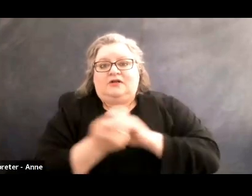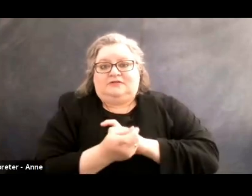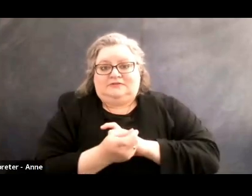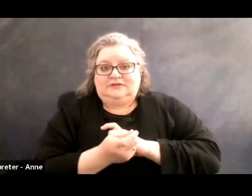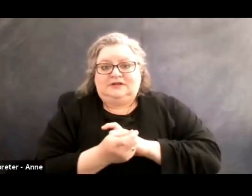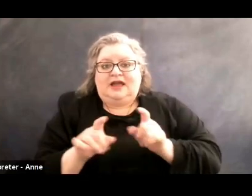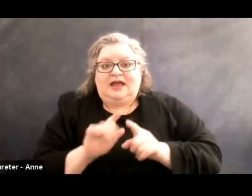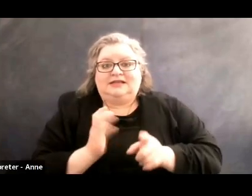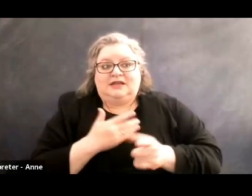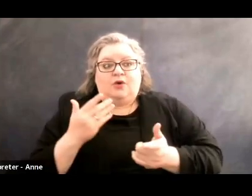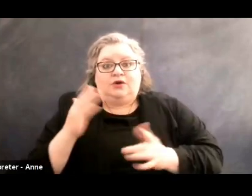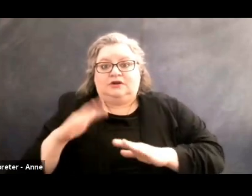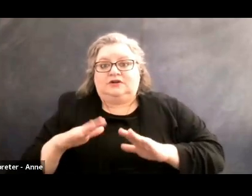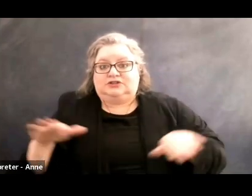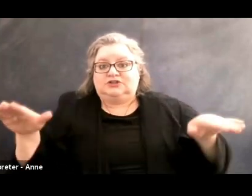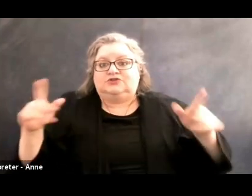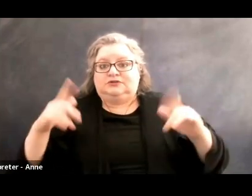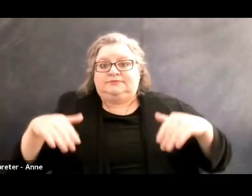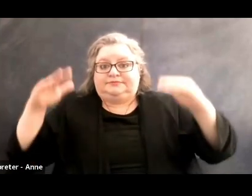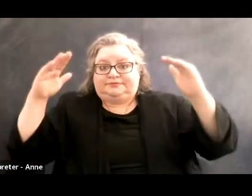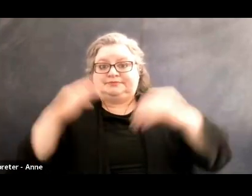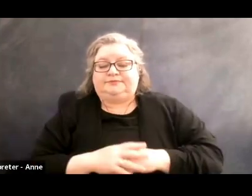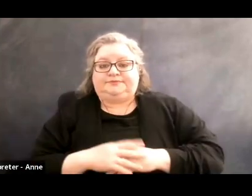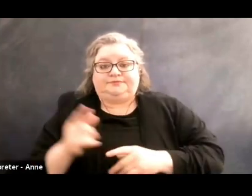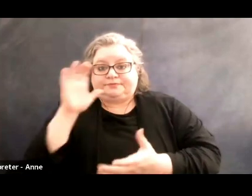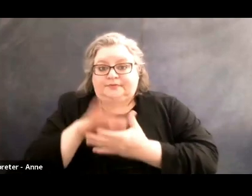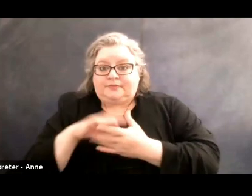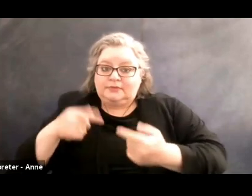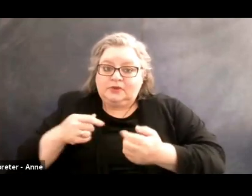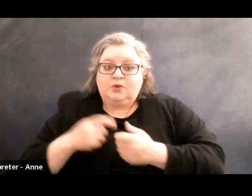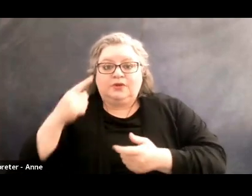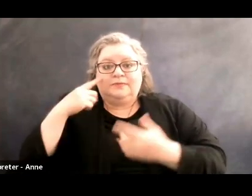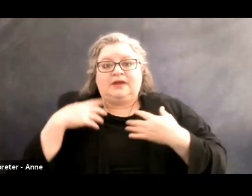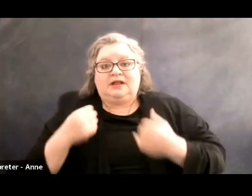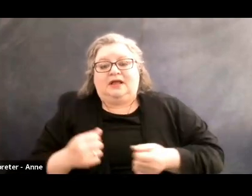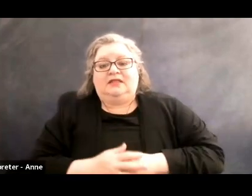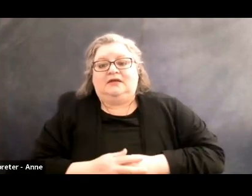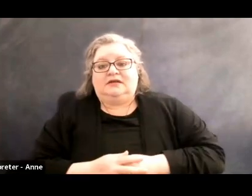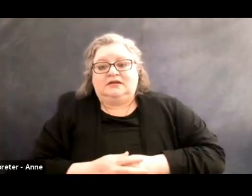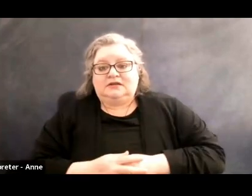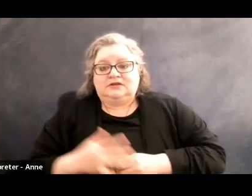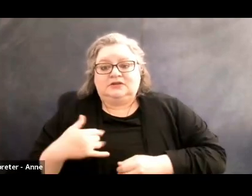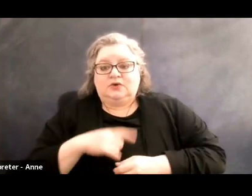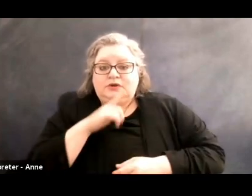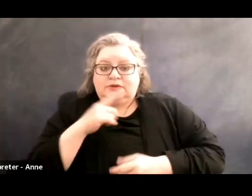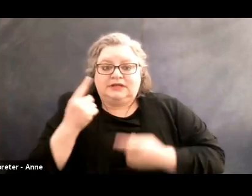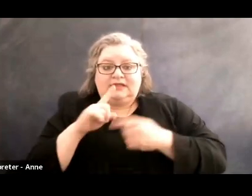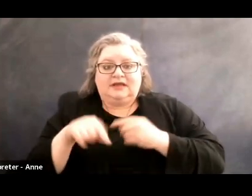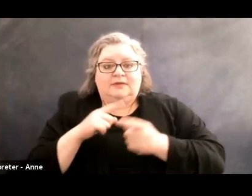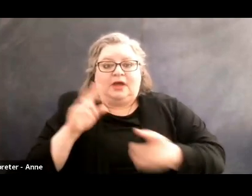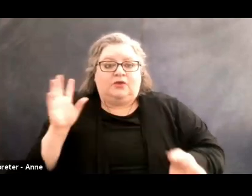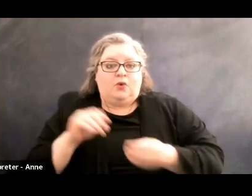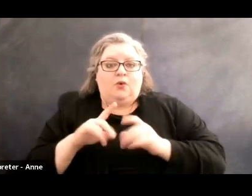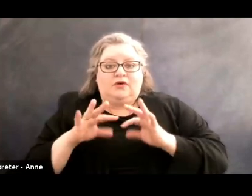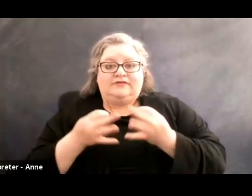our children have grown. My husband also struggles with mental health. And so we really think about the whole